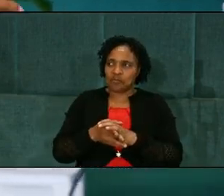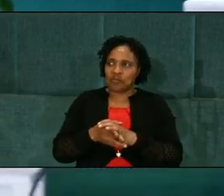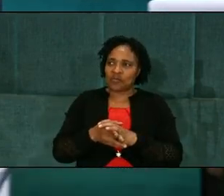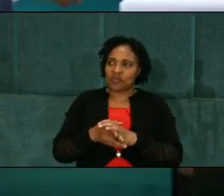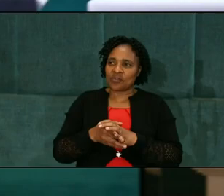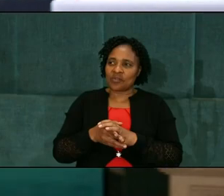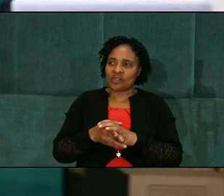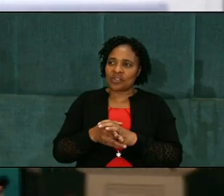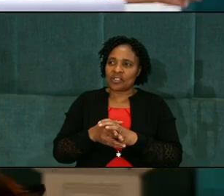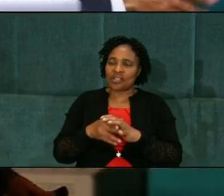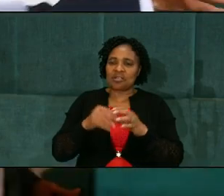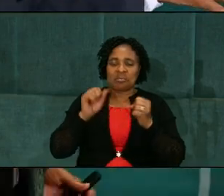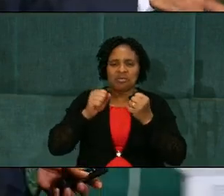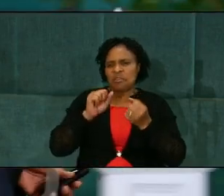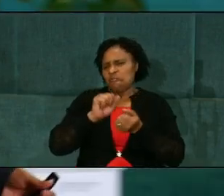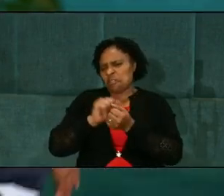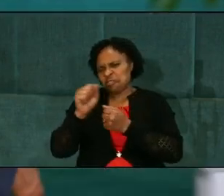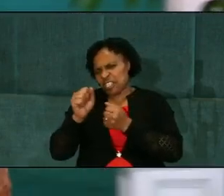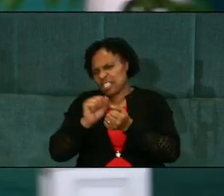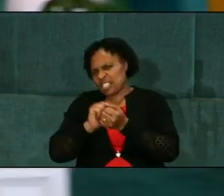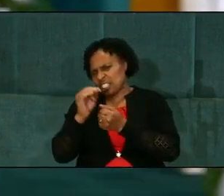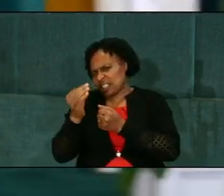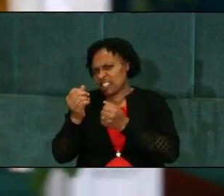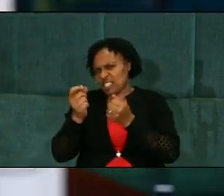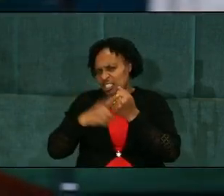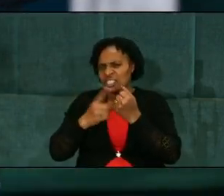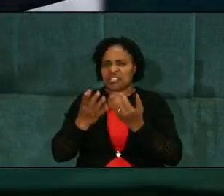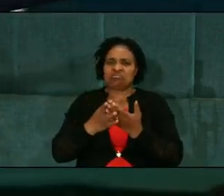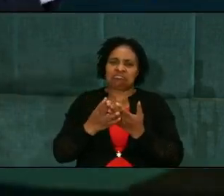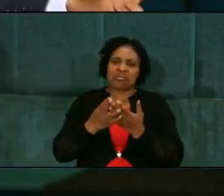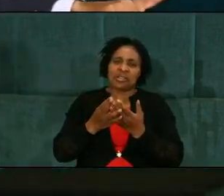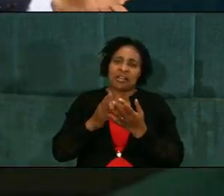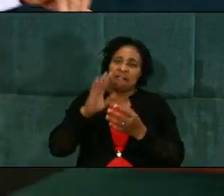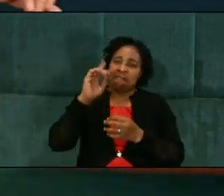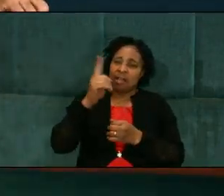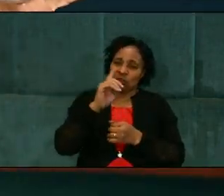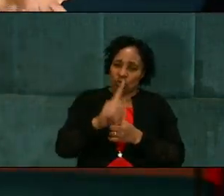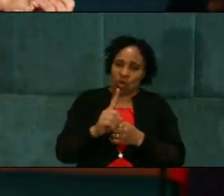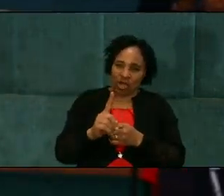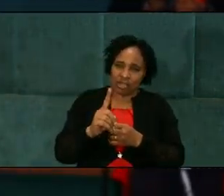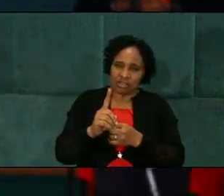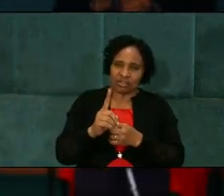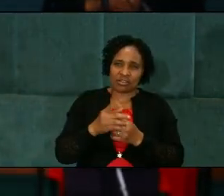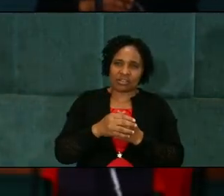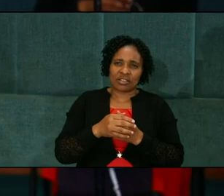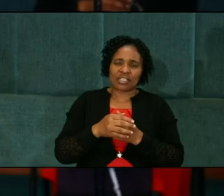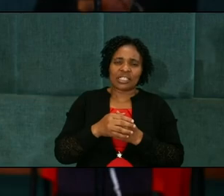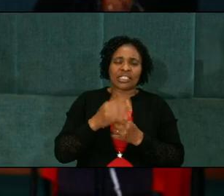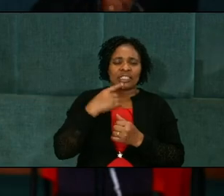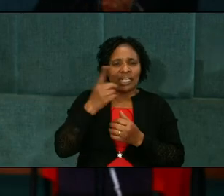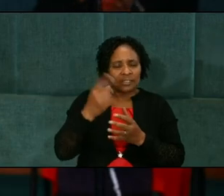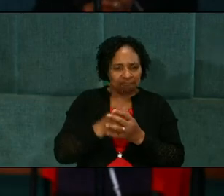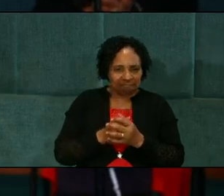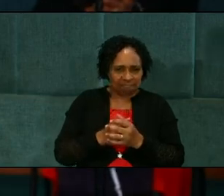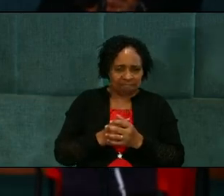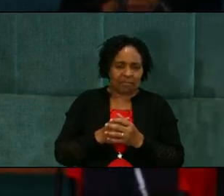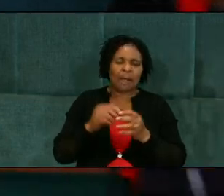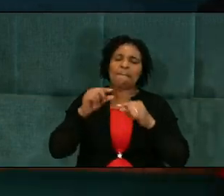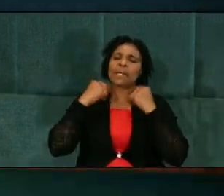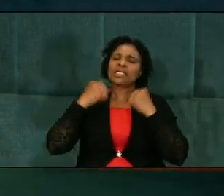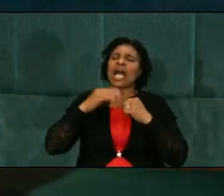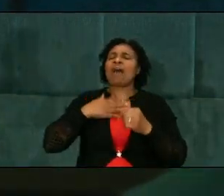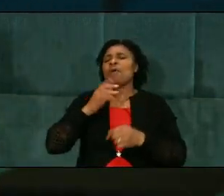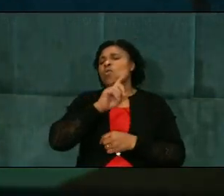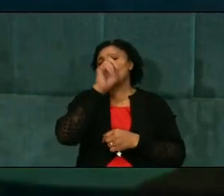are 15, 16-year-old. And so the first one shoot up his hand. He said, Pastor, I